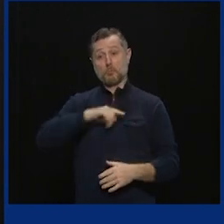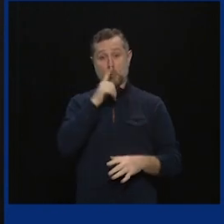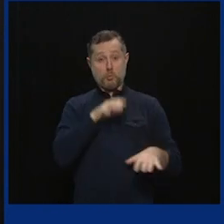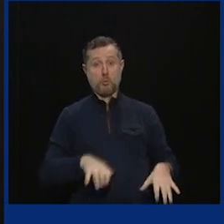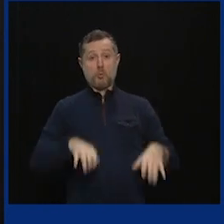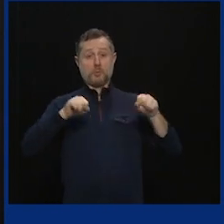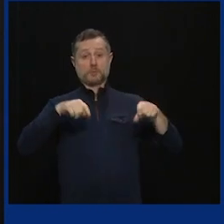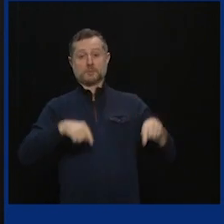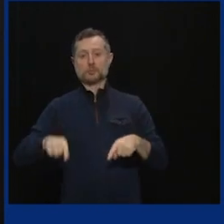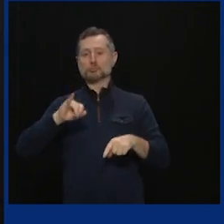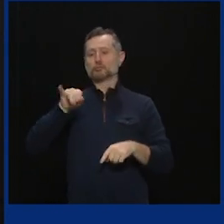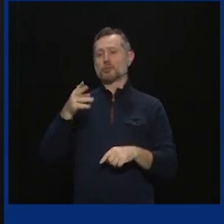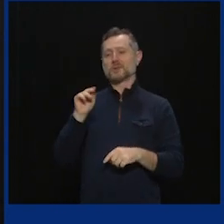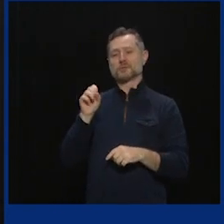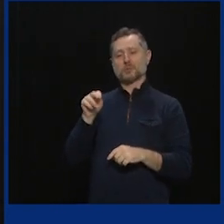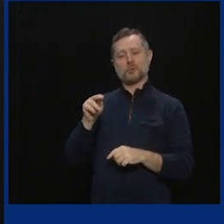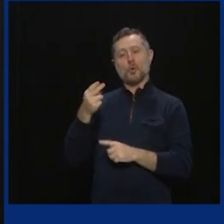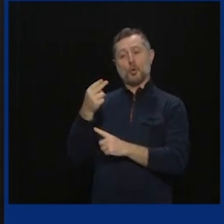Justin.